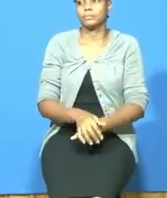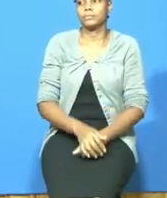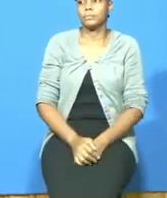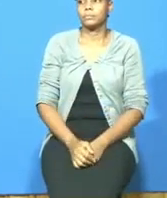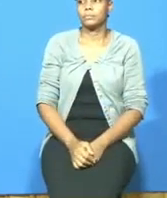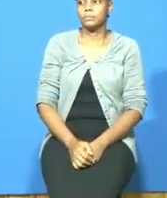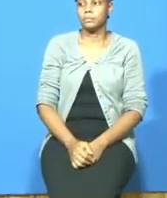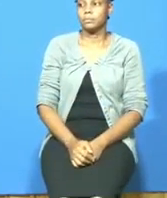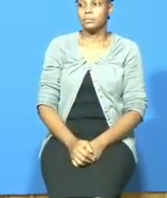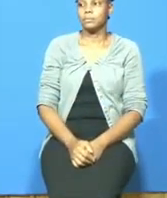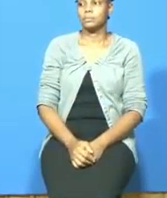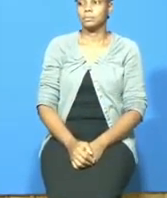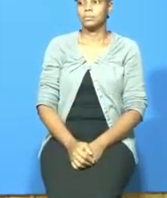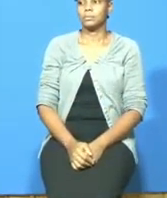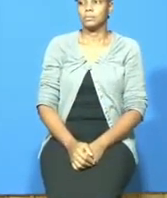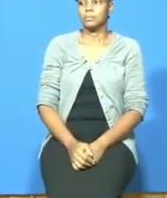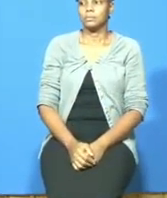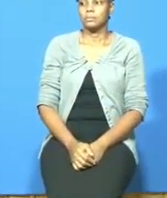to the maximum.